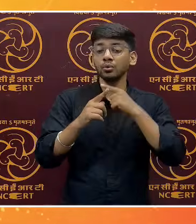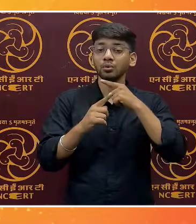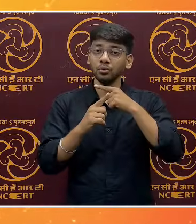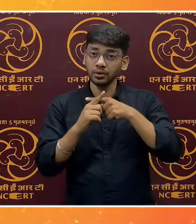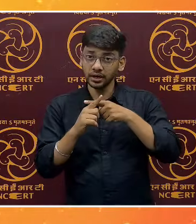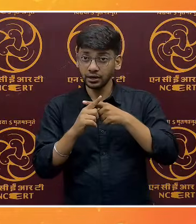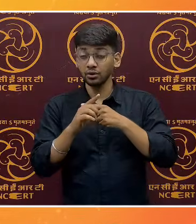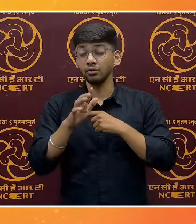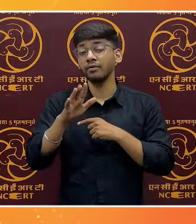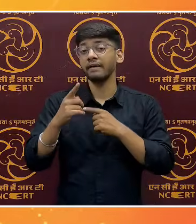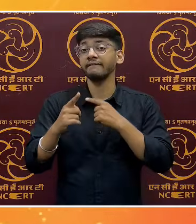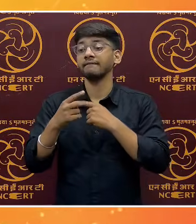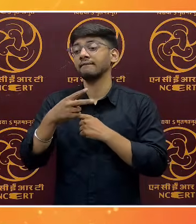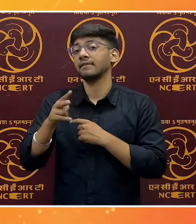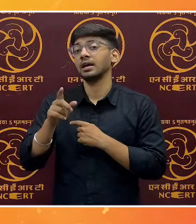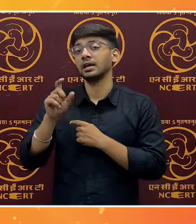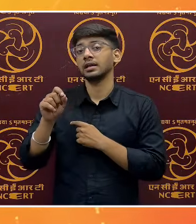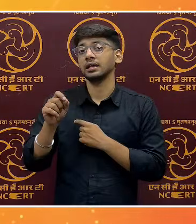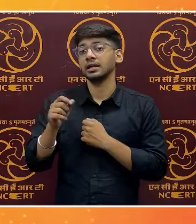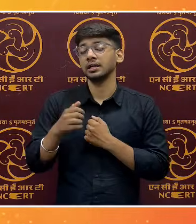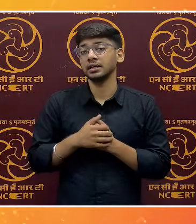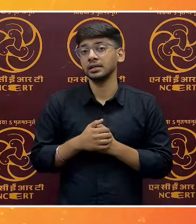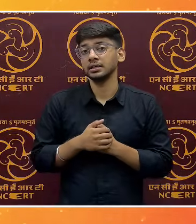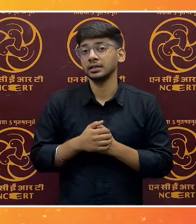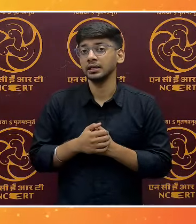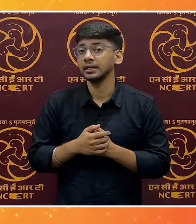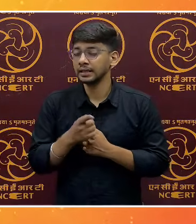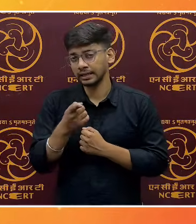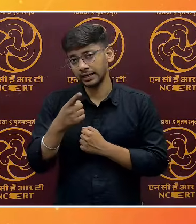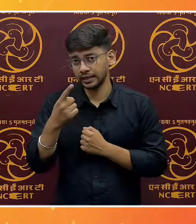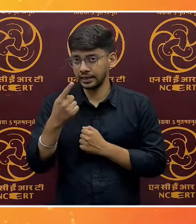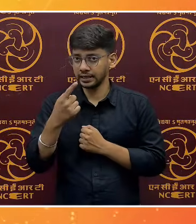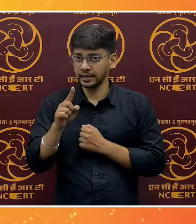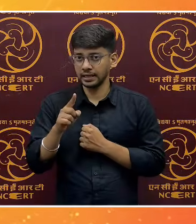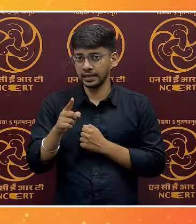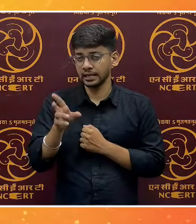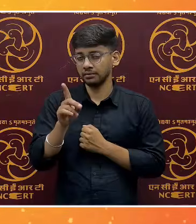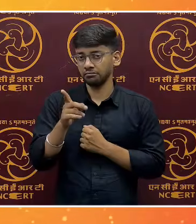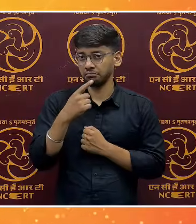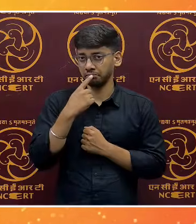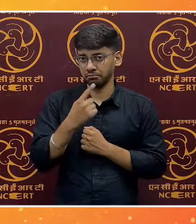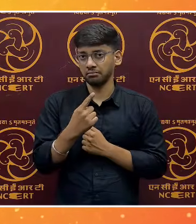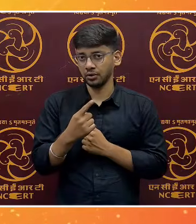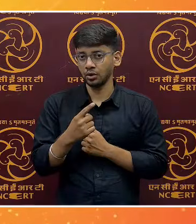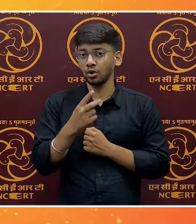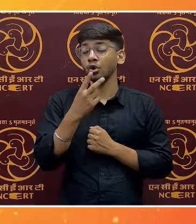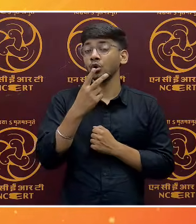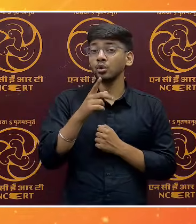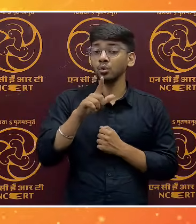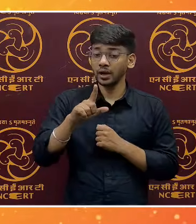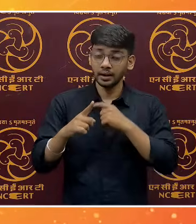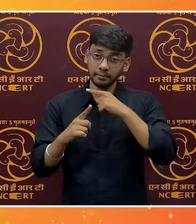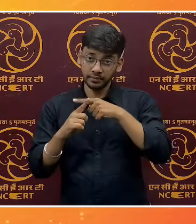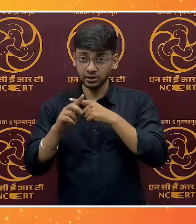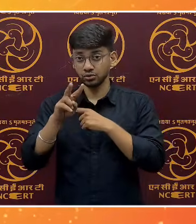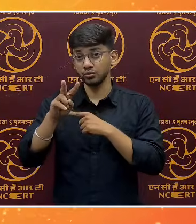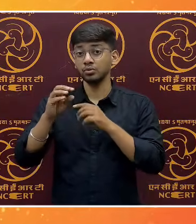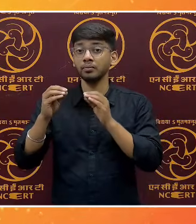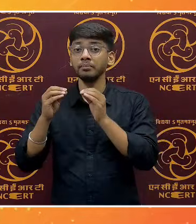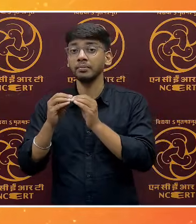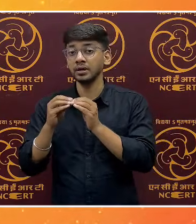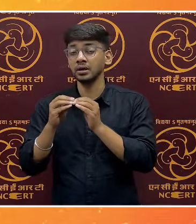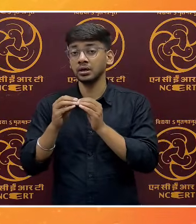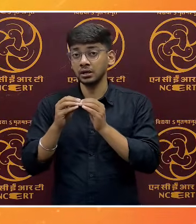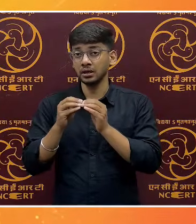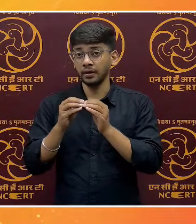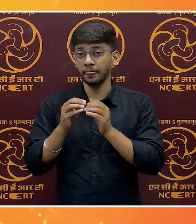10. So we have to check this, it is also correct, again this is also correct. Now what is 2L plus 2B? This is equals to 2